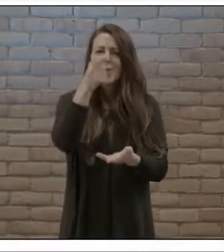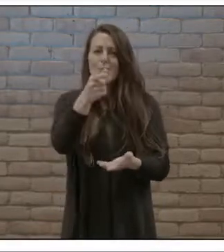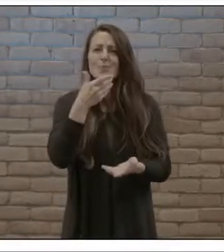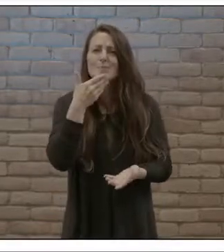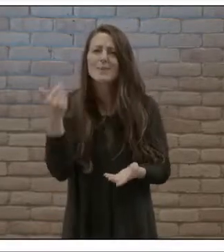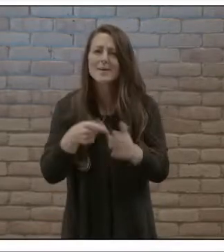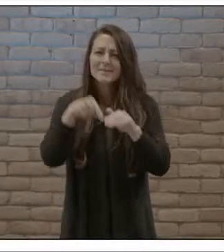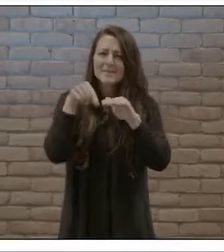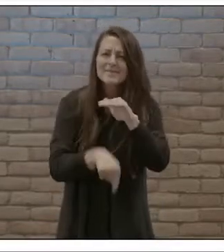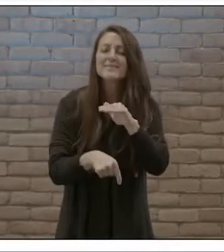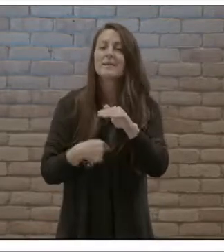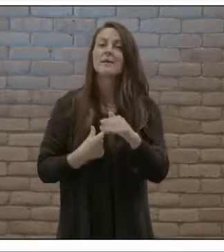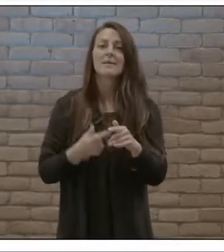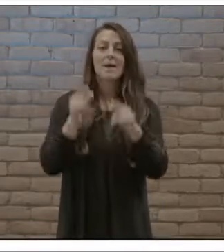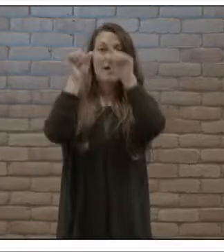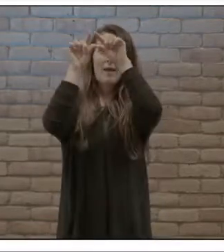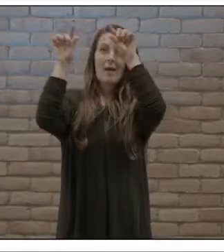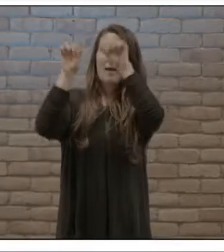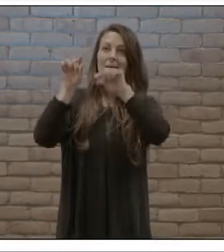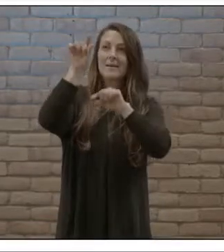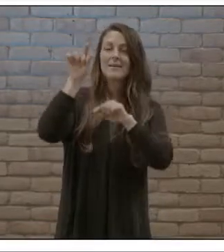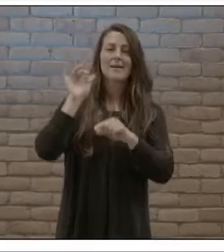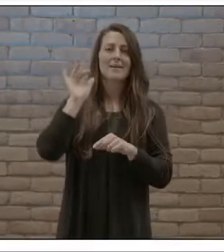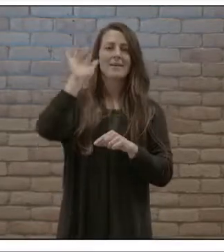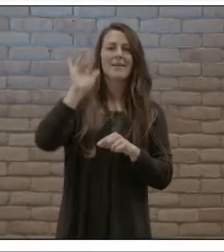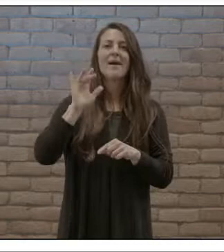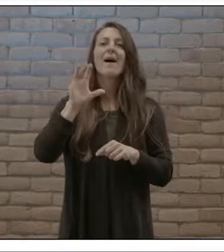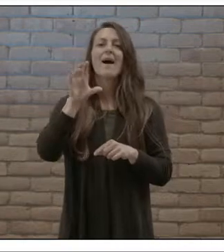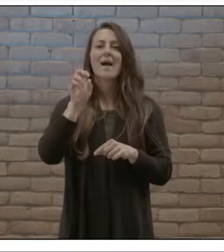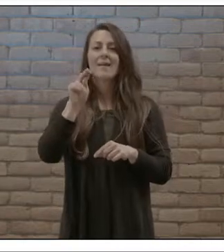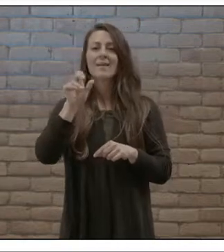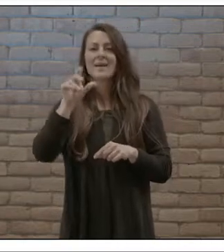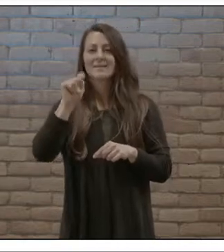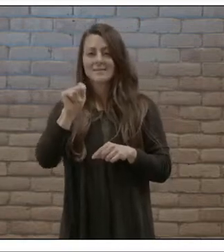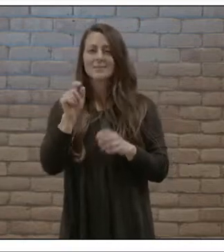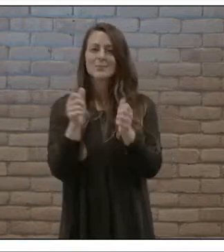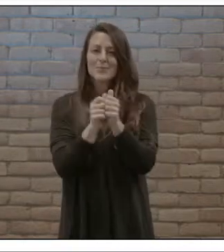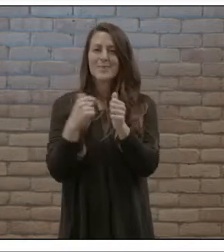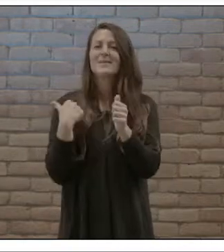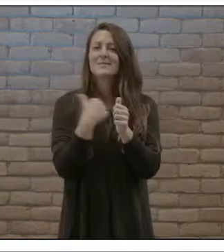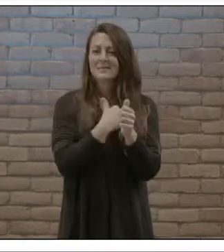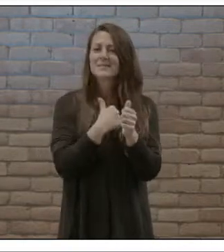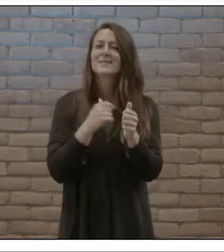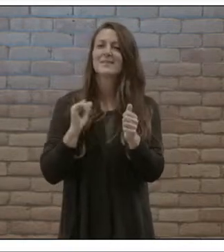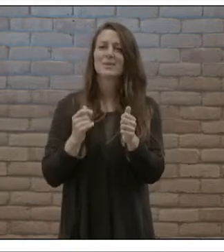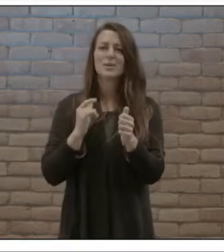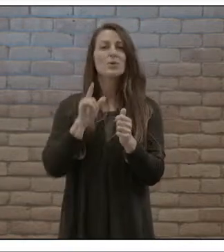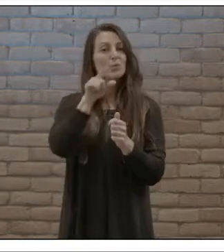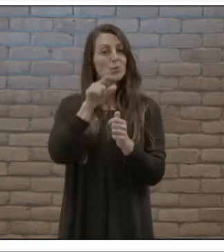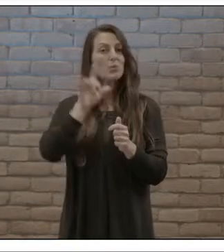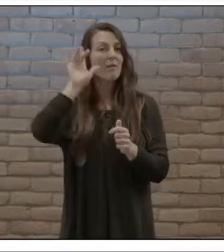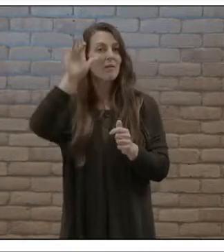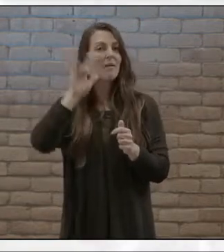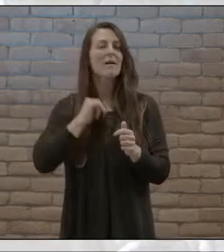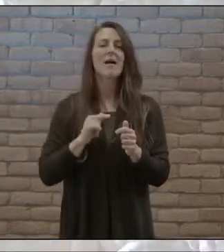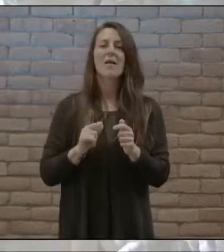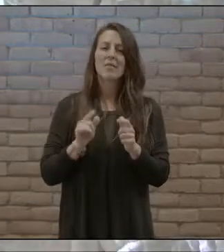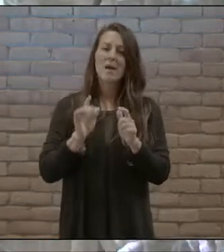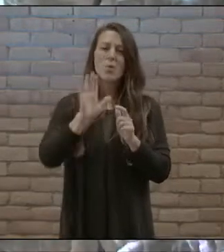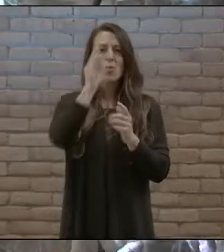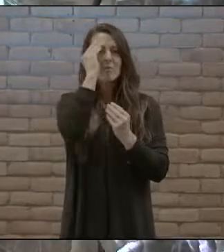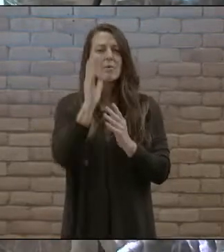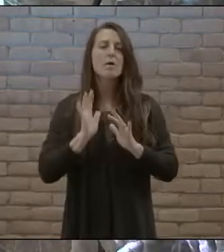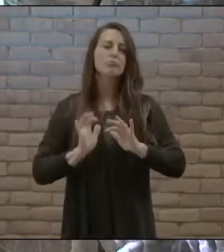top of your screen where you can click to connect with us, and we'd love to just get to know you a little bit more, learn a little bit more about you, and thank you for being with